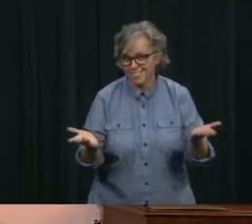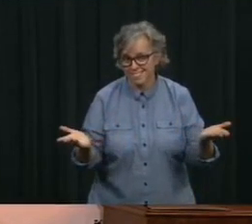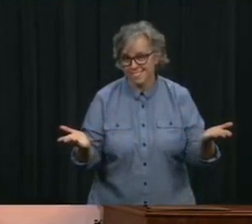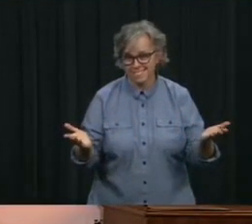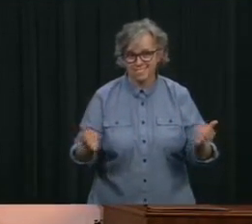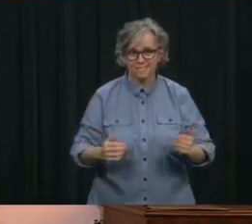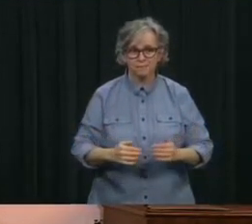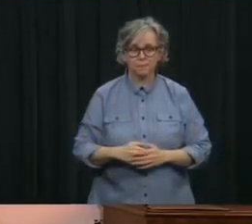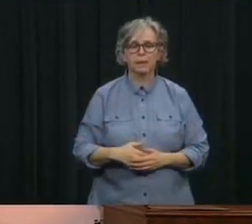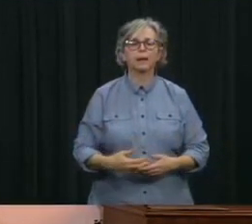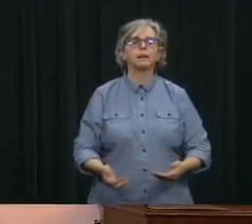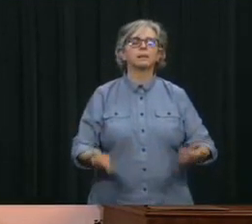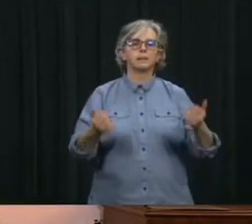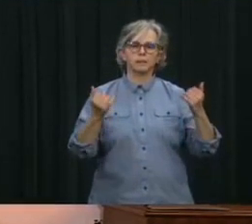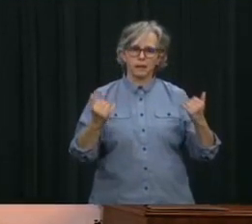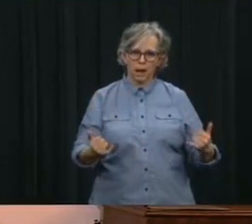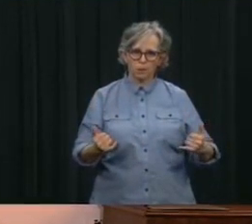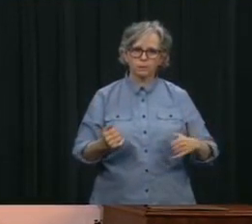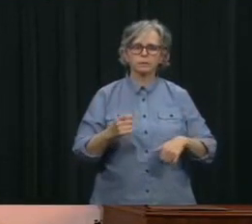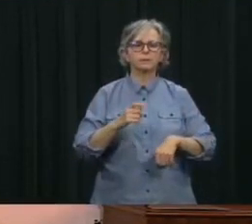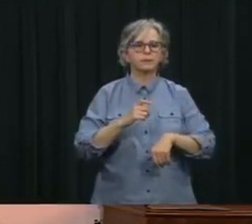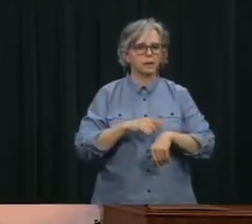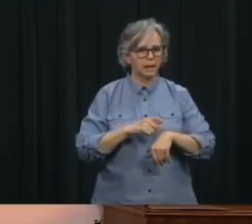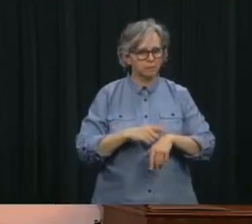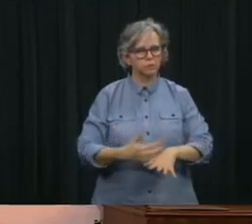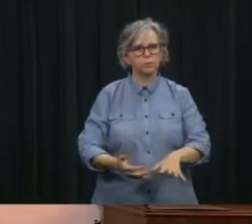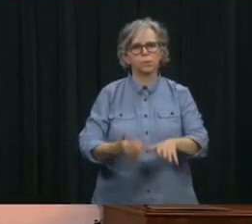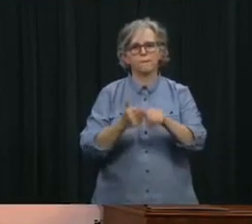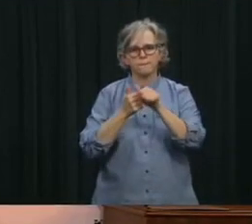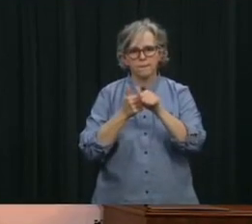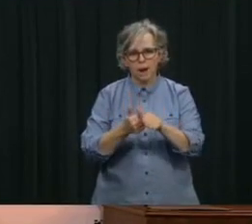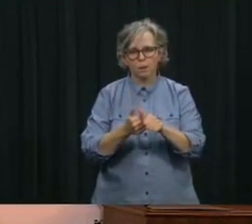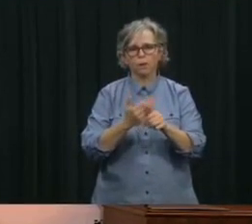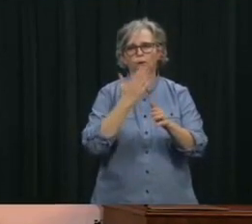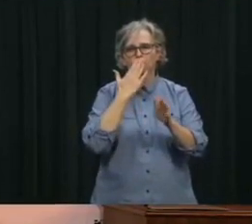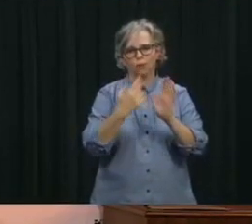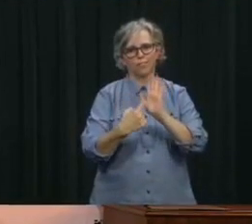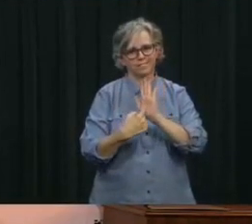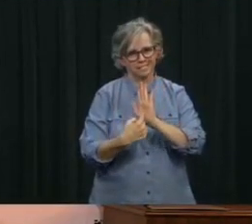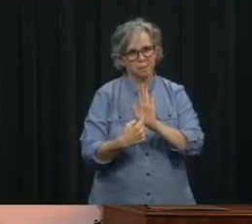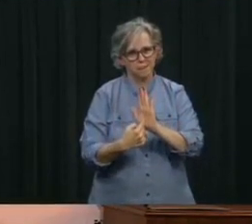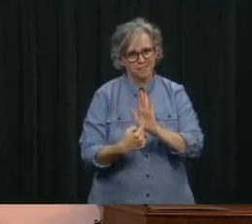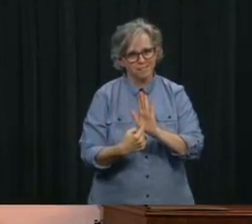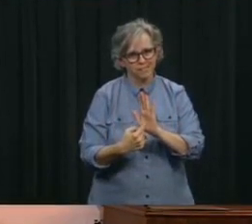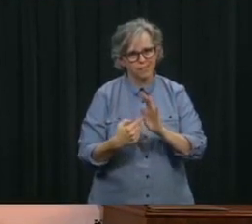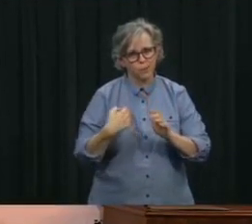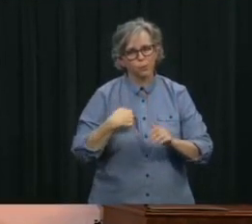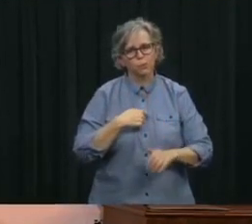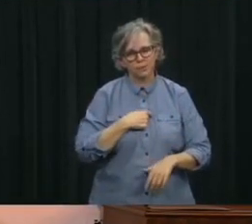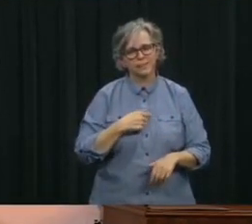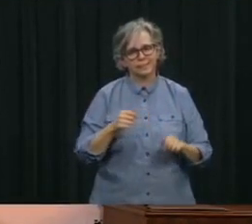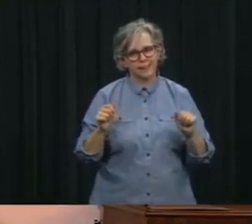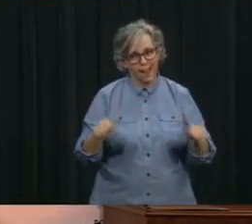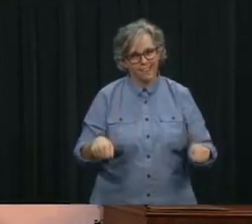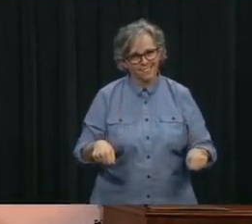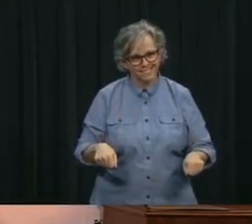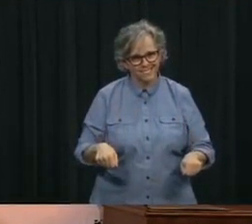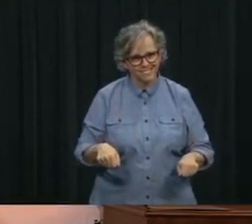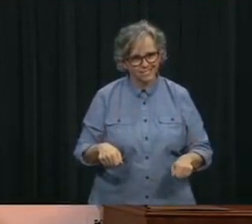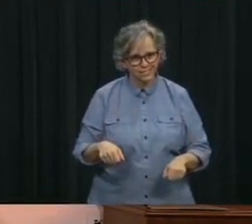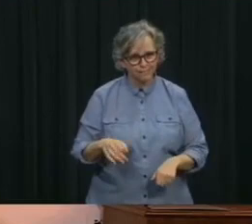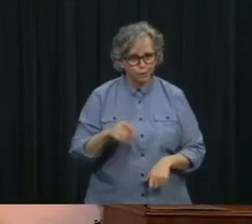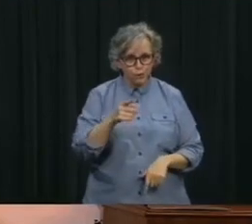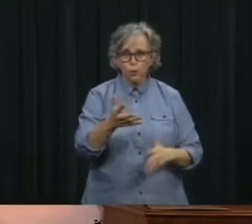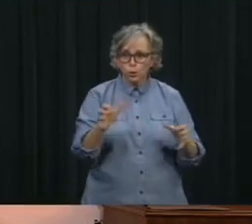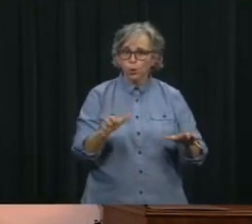of our better angels. And I know that we're capable of doing that. And so those of you who are,